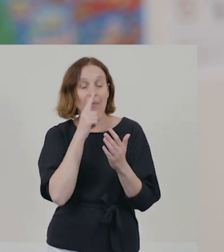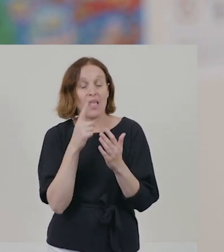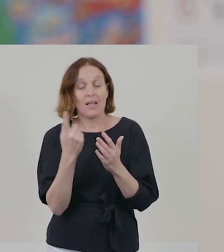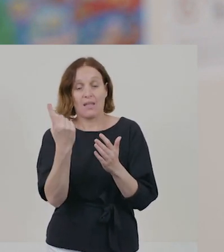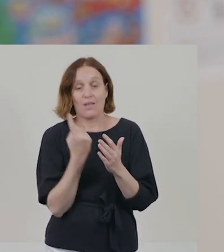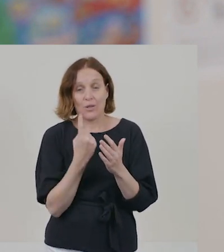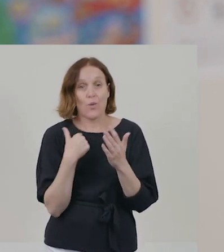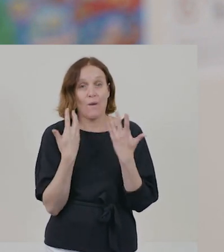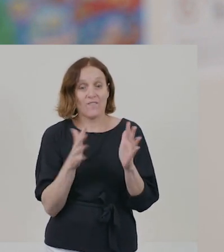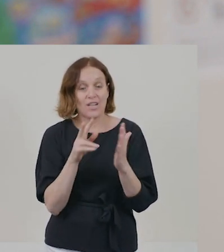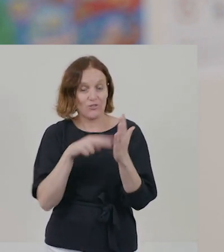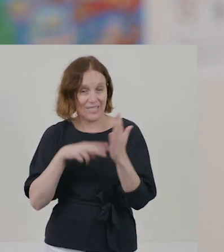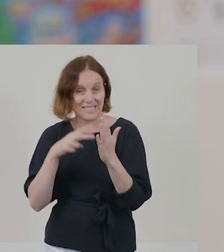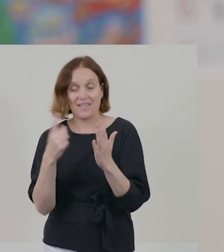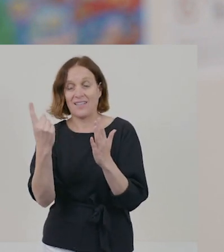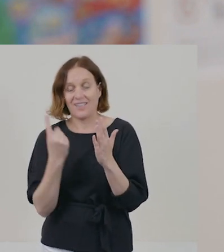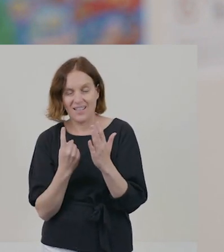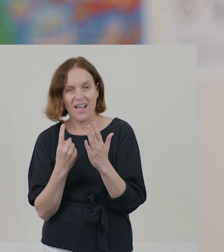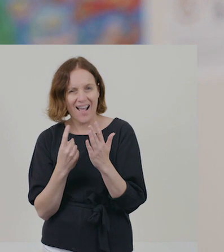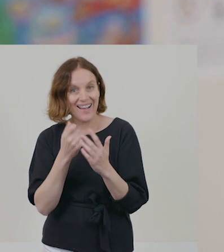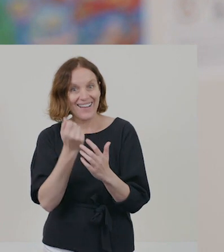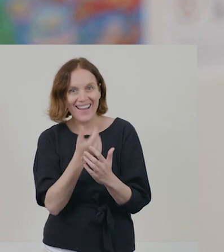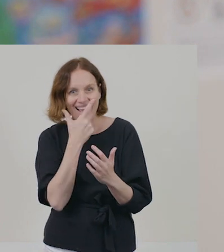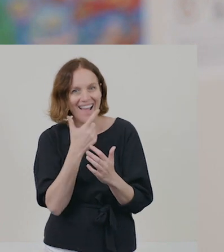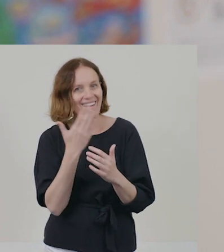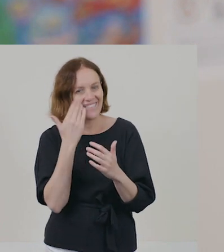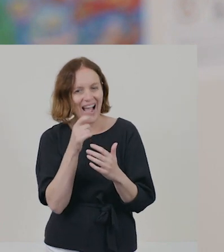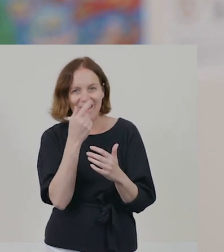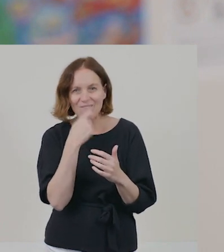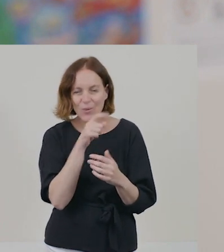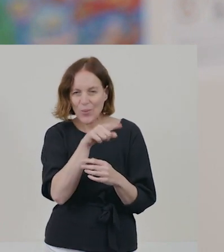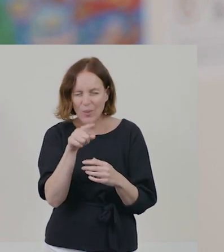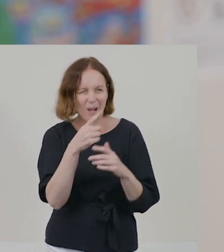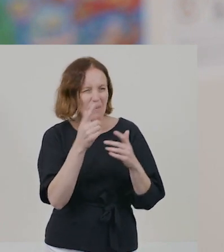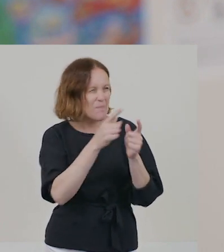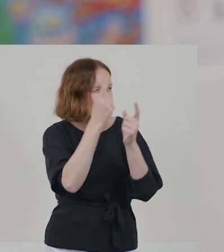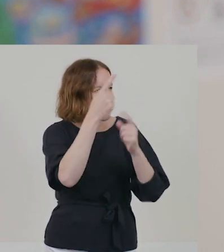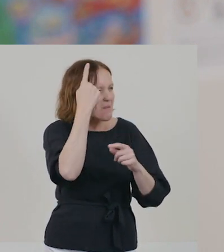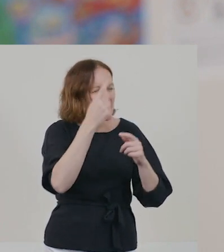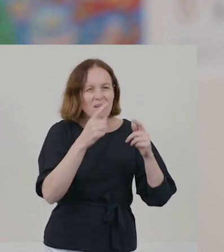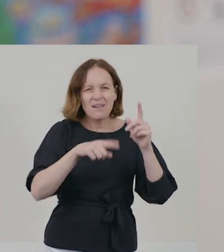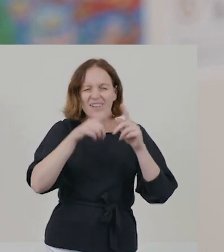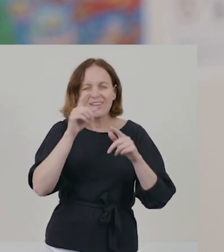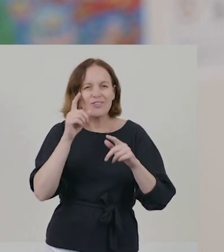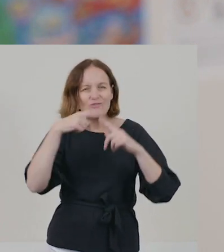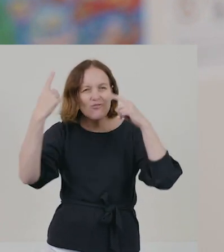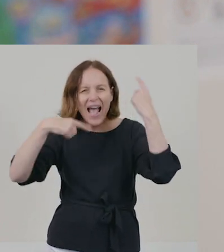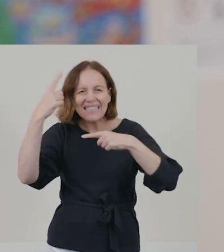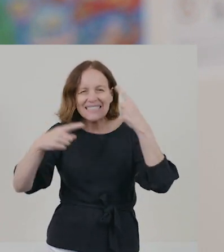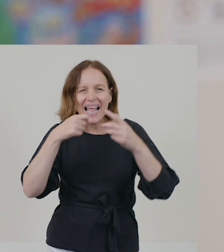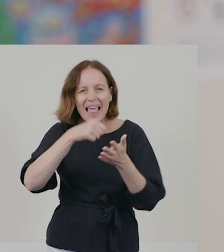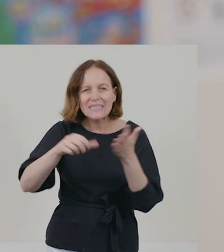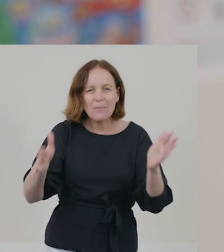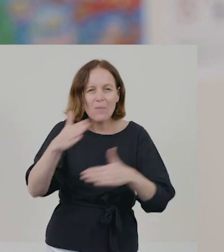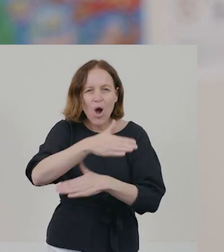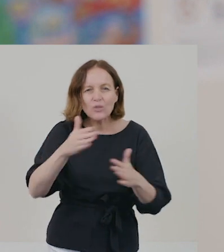that story and tell me with smiles spread across their face that they found quite a few artsy-fartsy letterboxes in their street, or